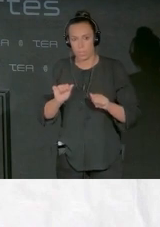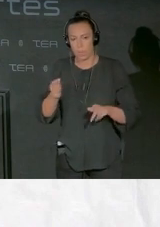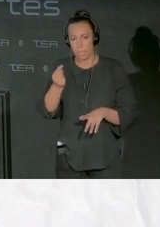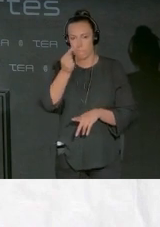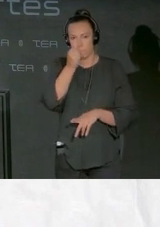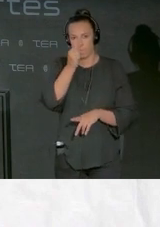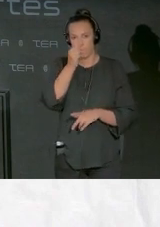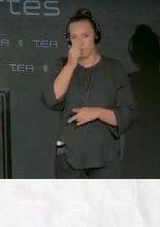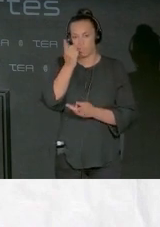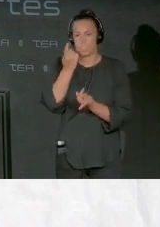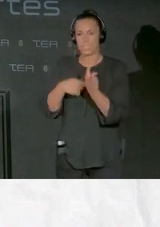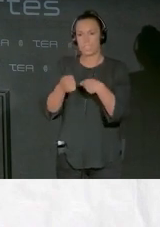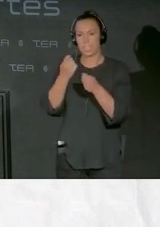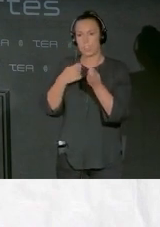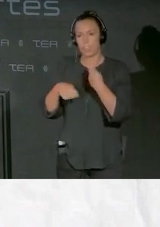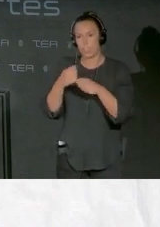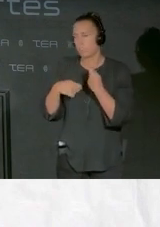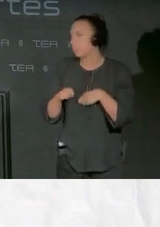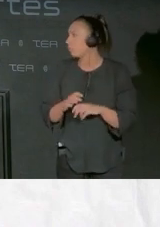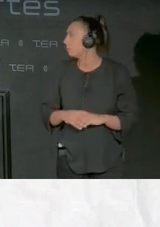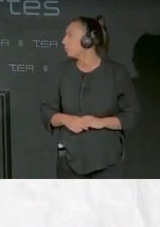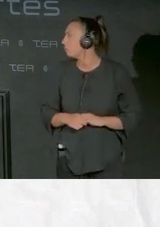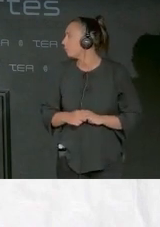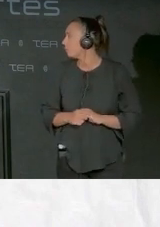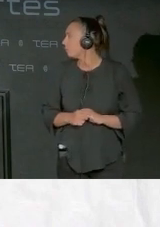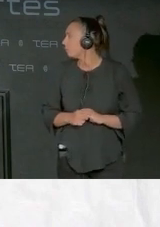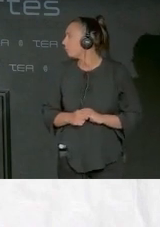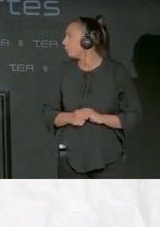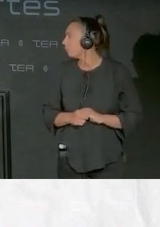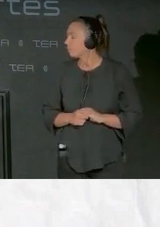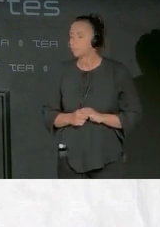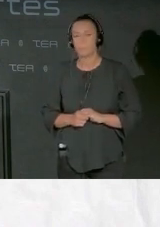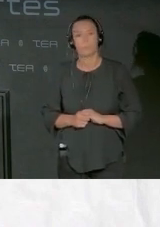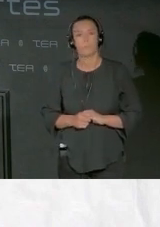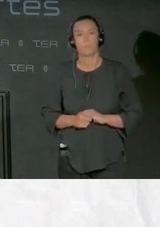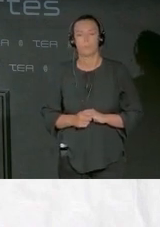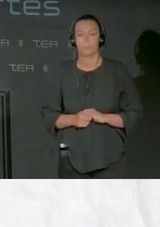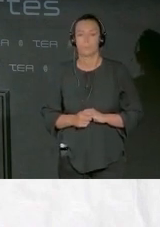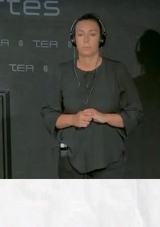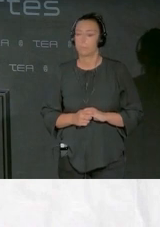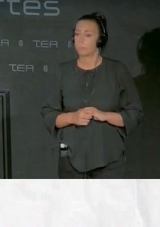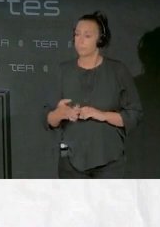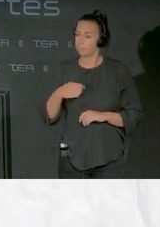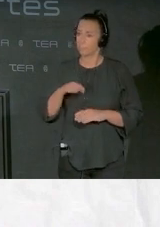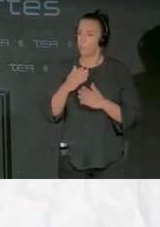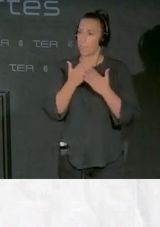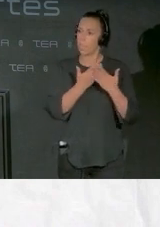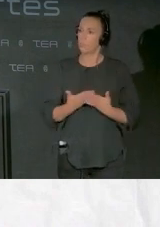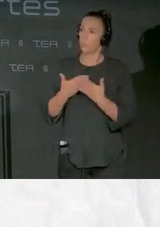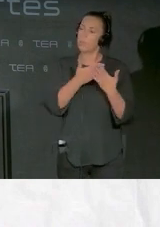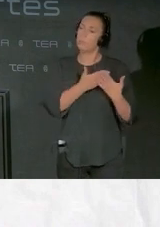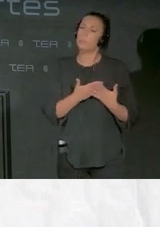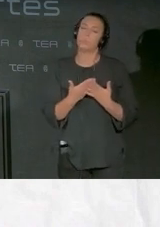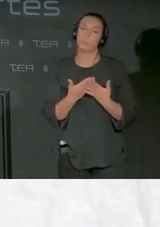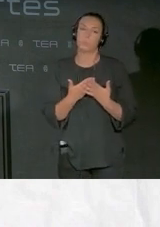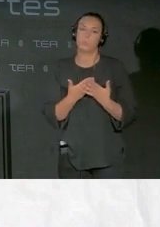monetization time of video games. So we are looking at industries which are not just one-off